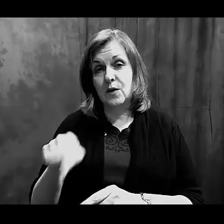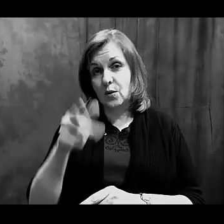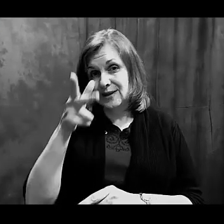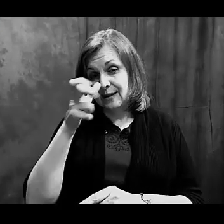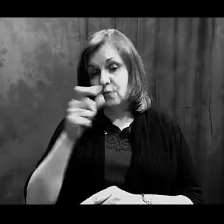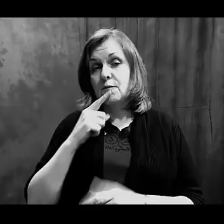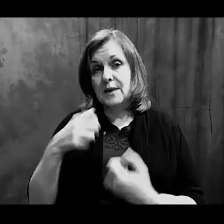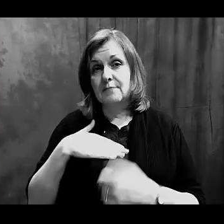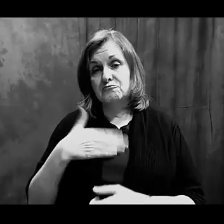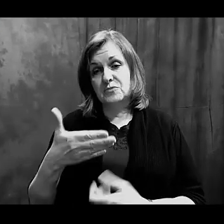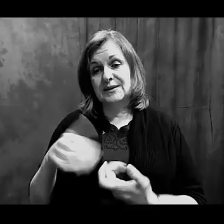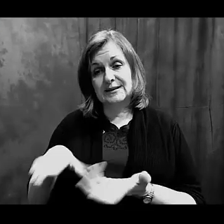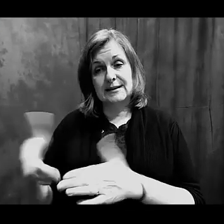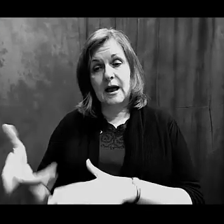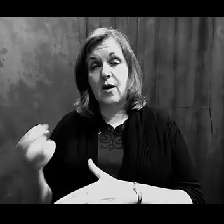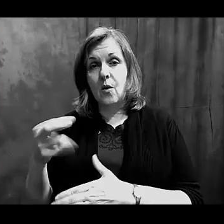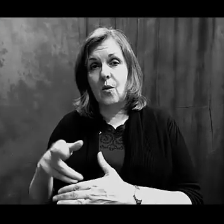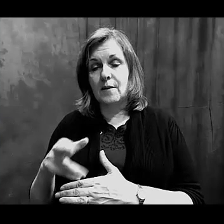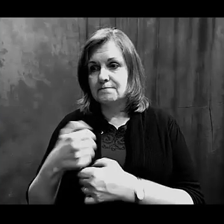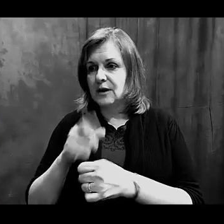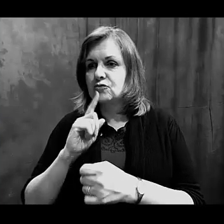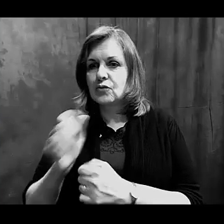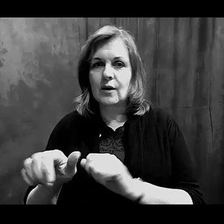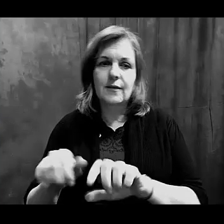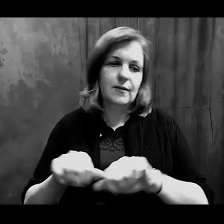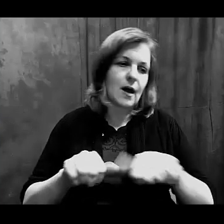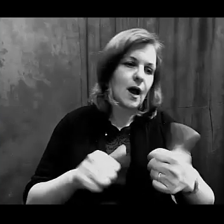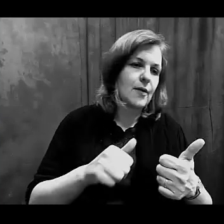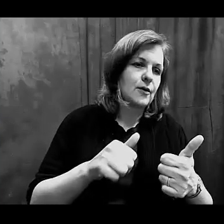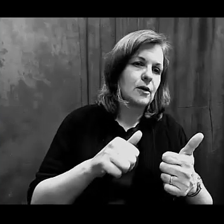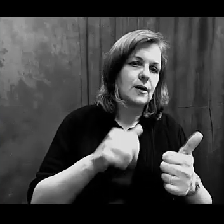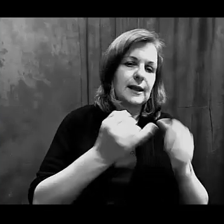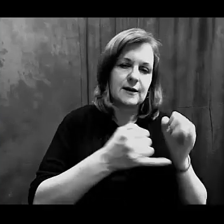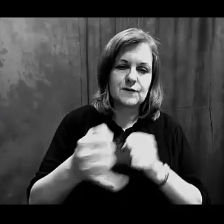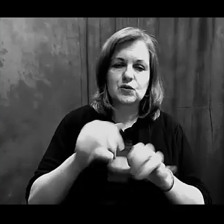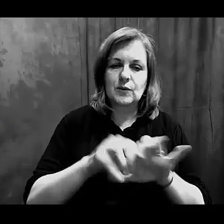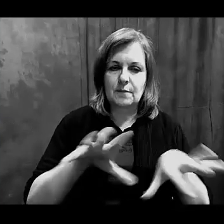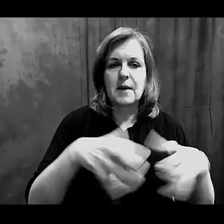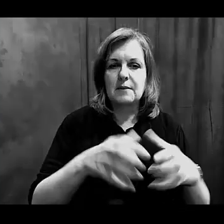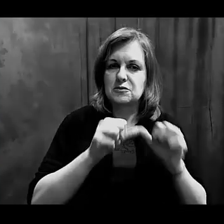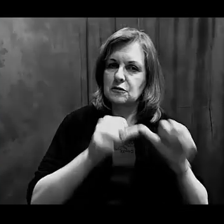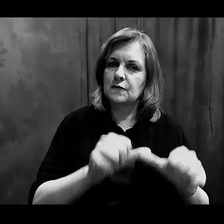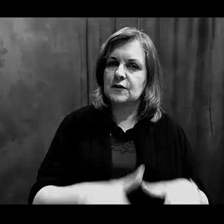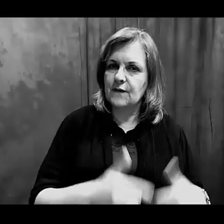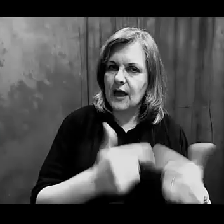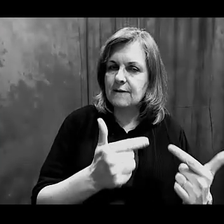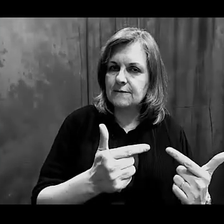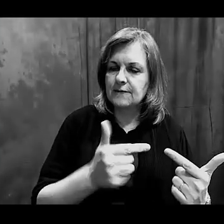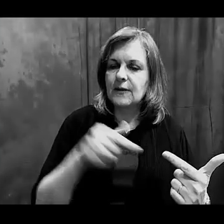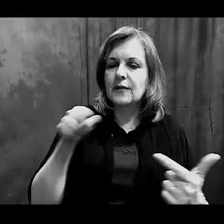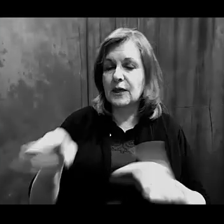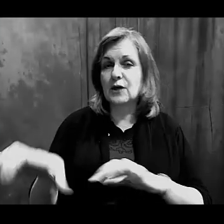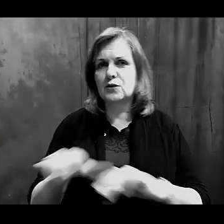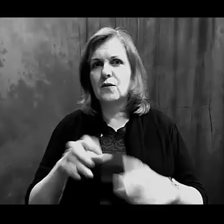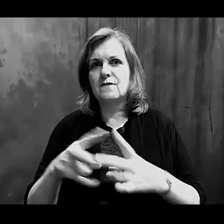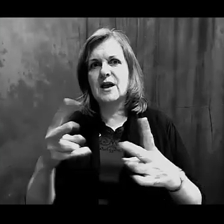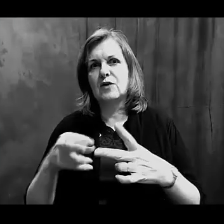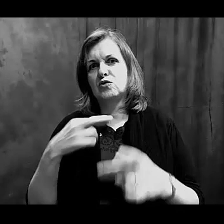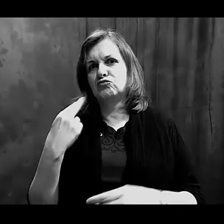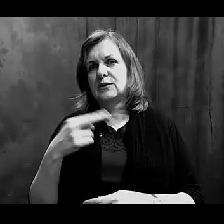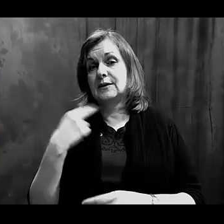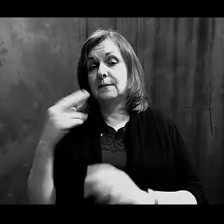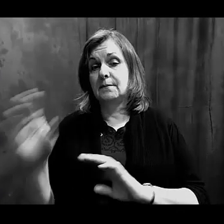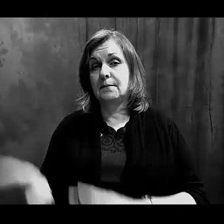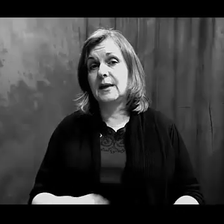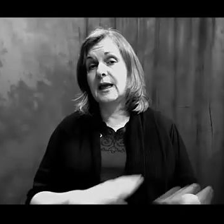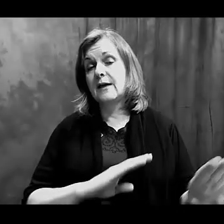where they will actually sacrifice and make sure that the rest of the population is surviving well, and will actually carry